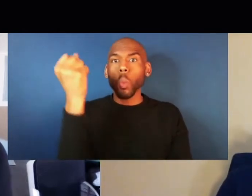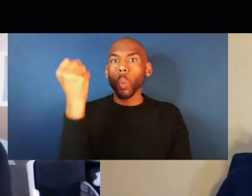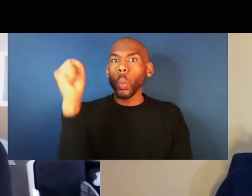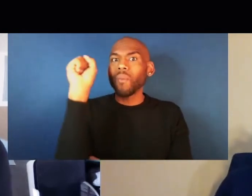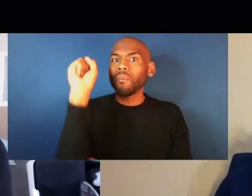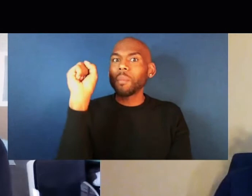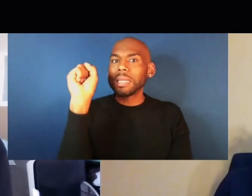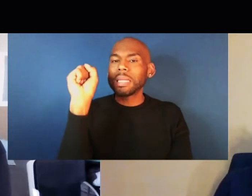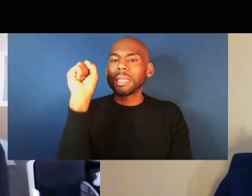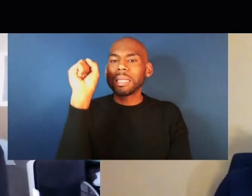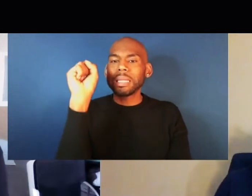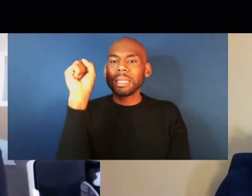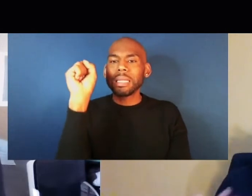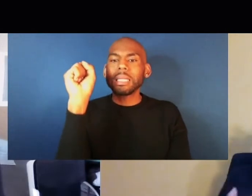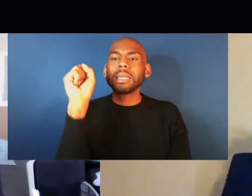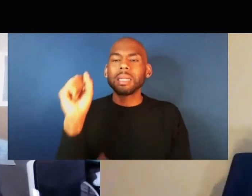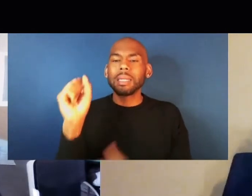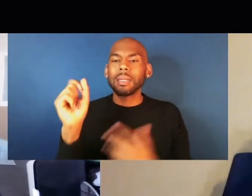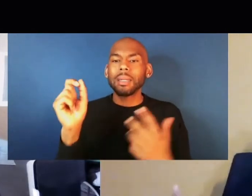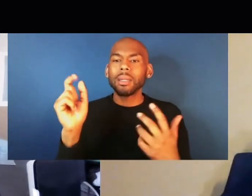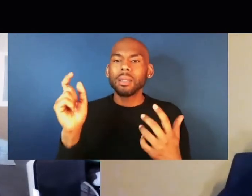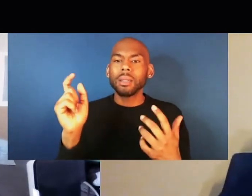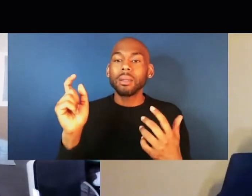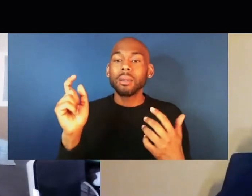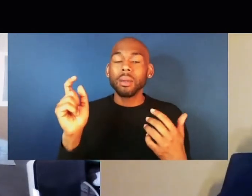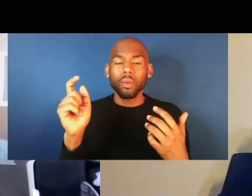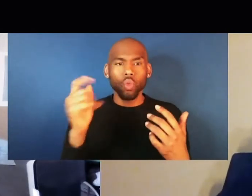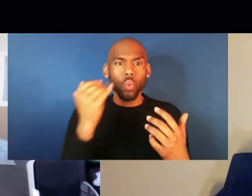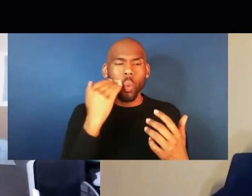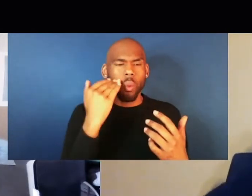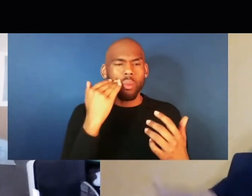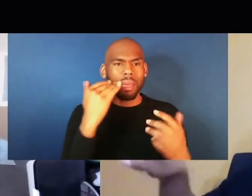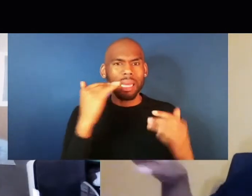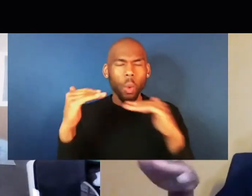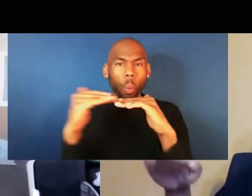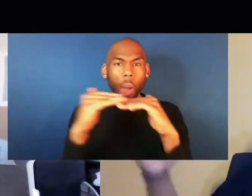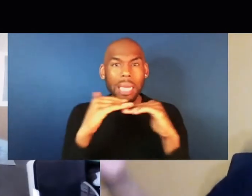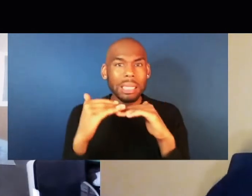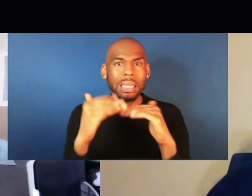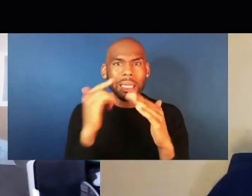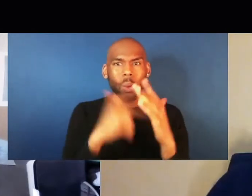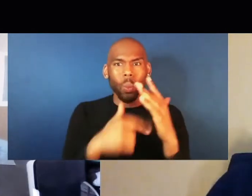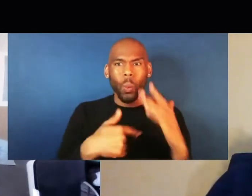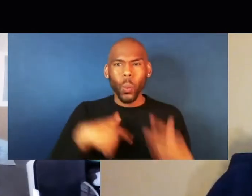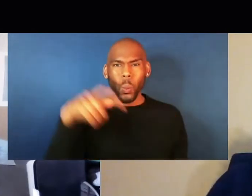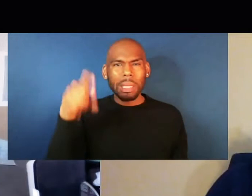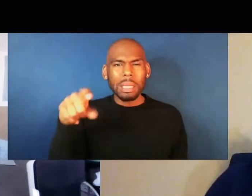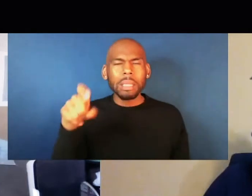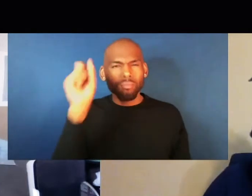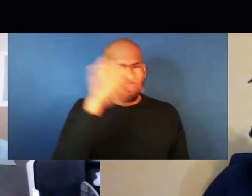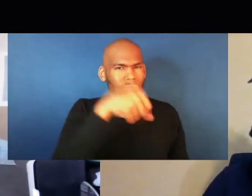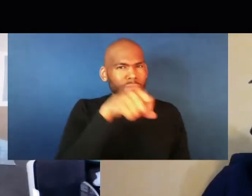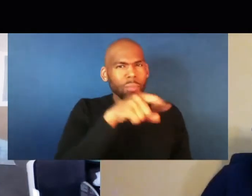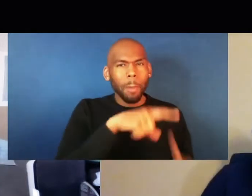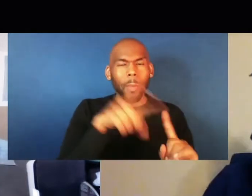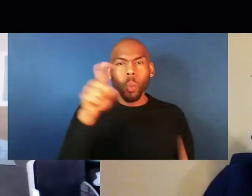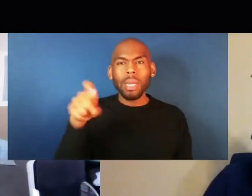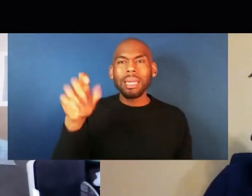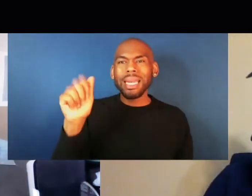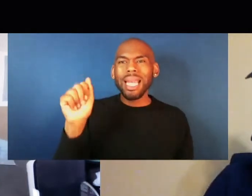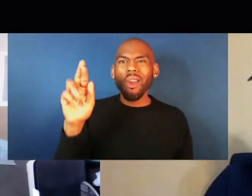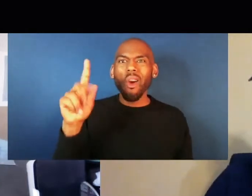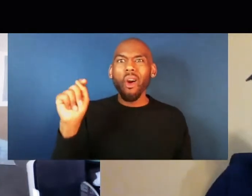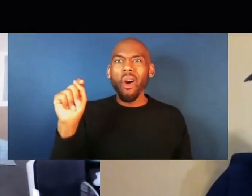the disability movement is just only like talking about like the inequality and what we need, but we also need like an